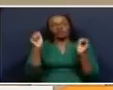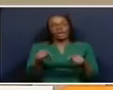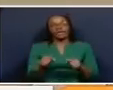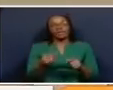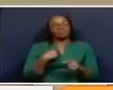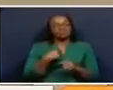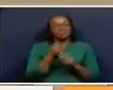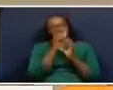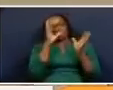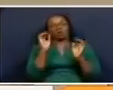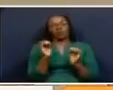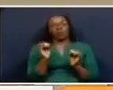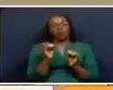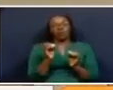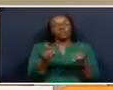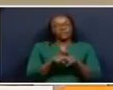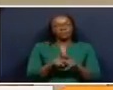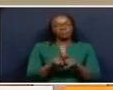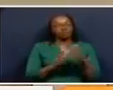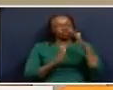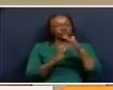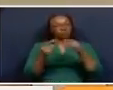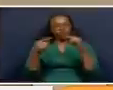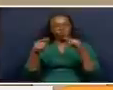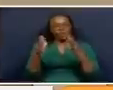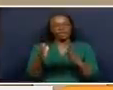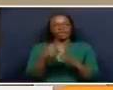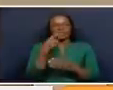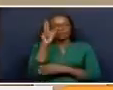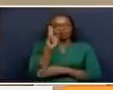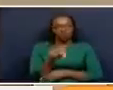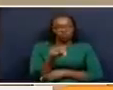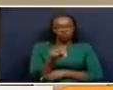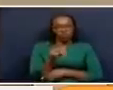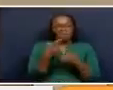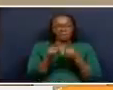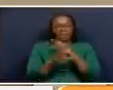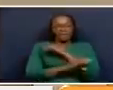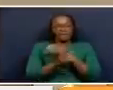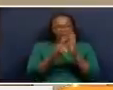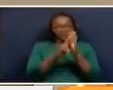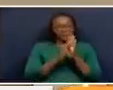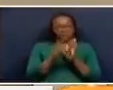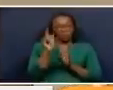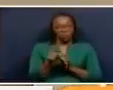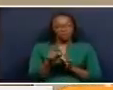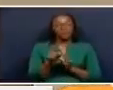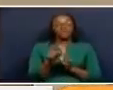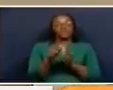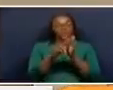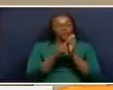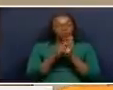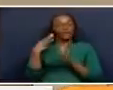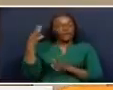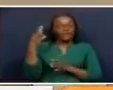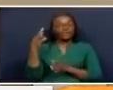that his major competitor said no. Mm. But the reality is that the country requires these candidates at all levels to debate,